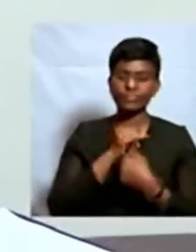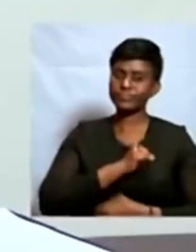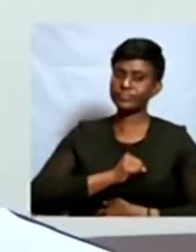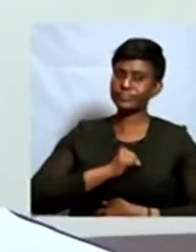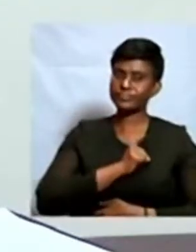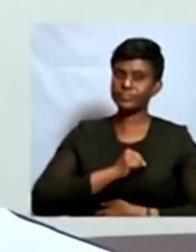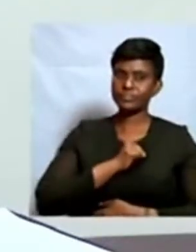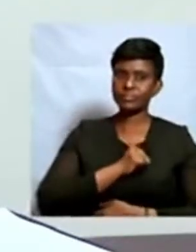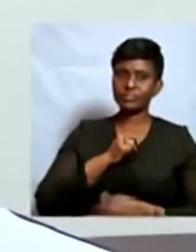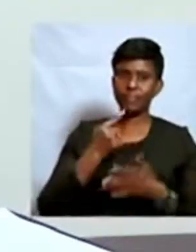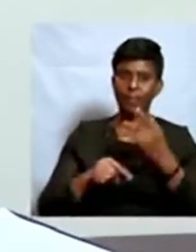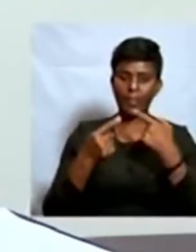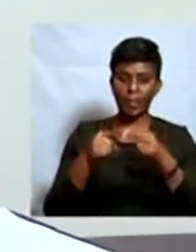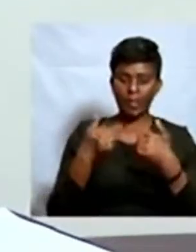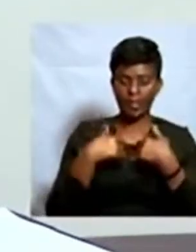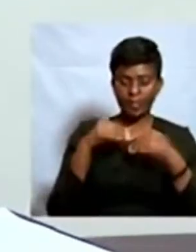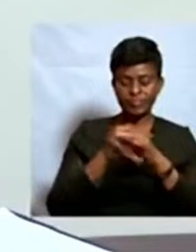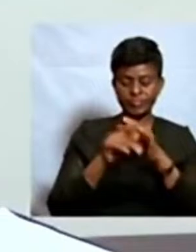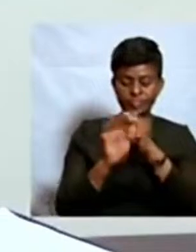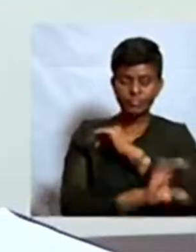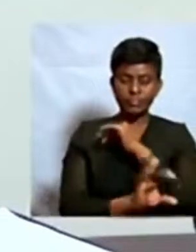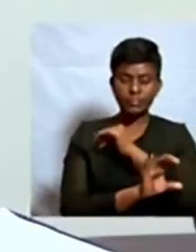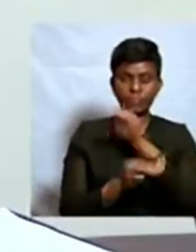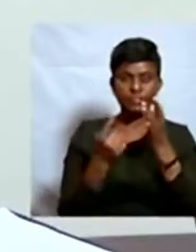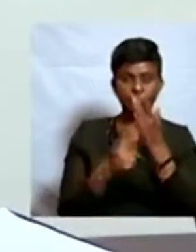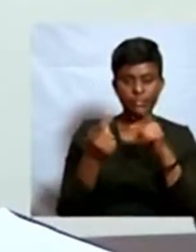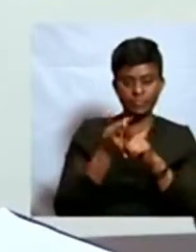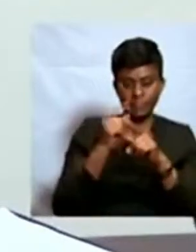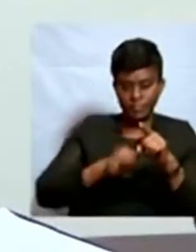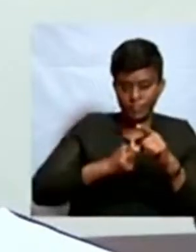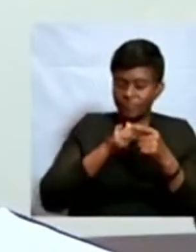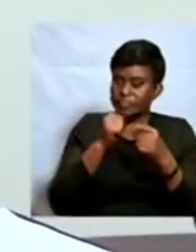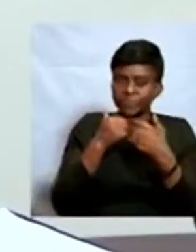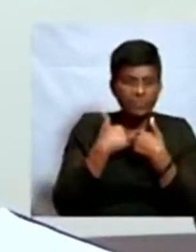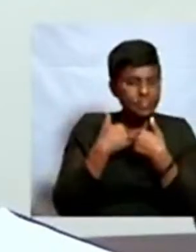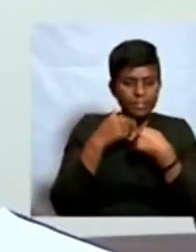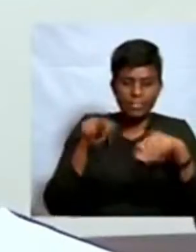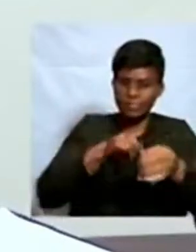Unfortunately, what has happened in the country, since we have not had a